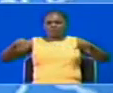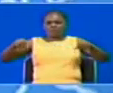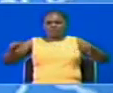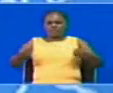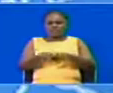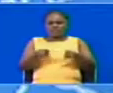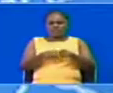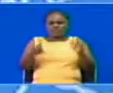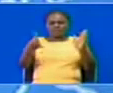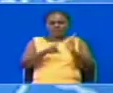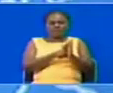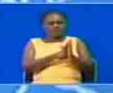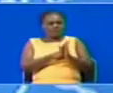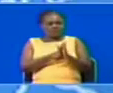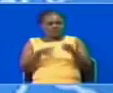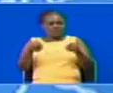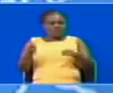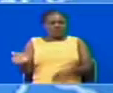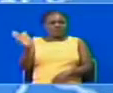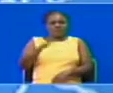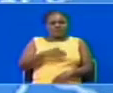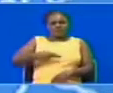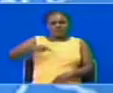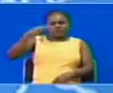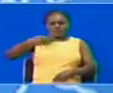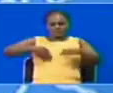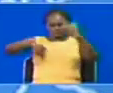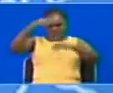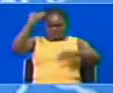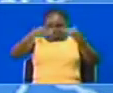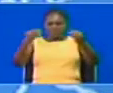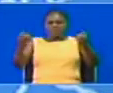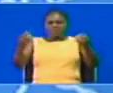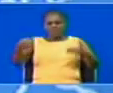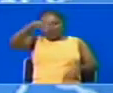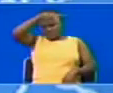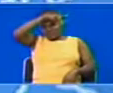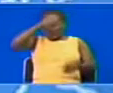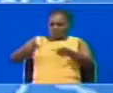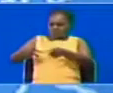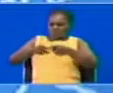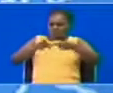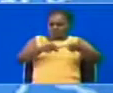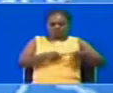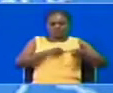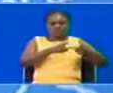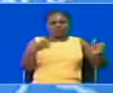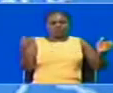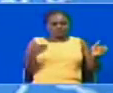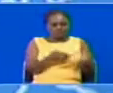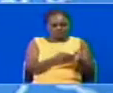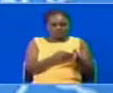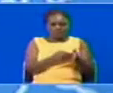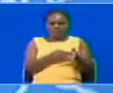remedial action and to restore credibility to the country's higher education system. Many degrees are said to be recalled, and to further stop the rot,